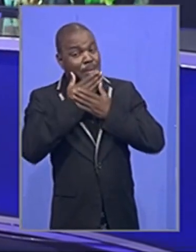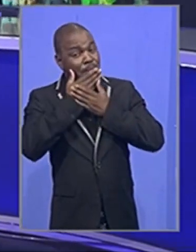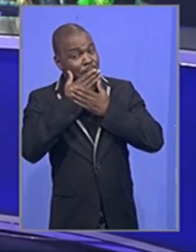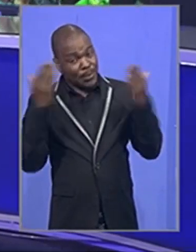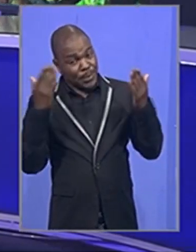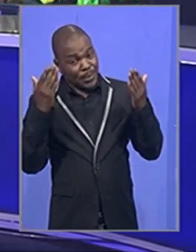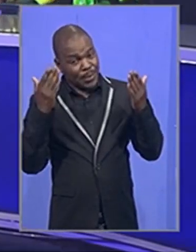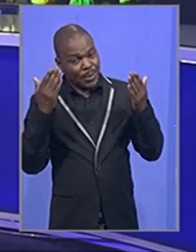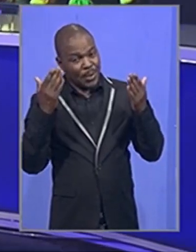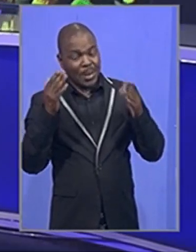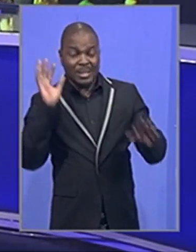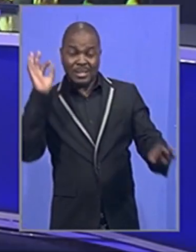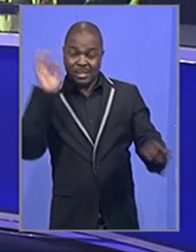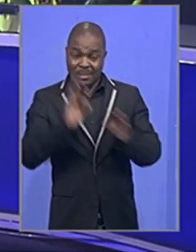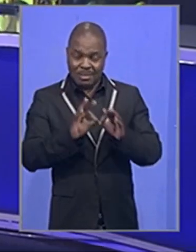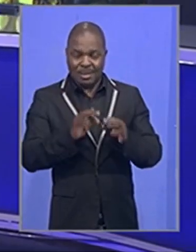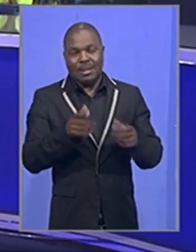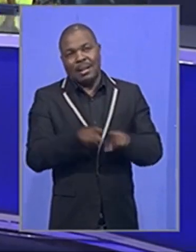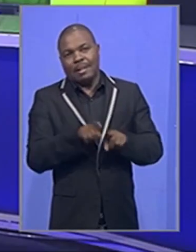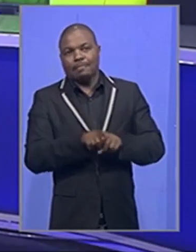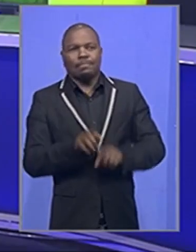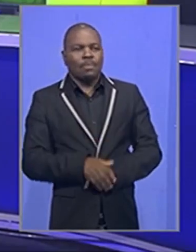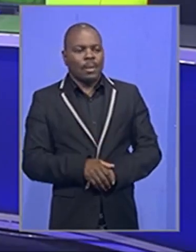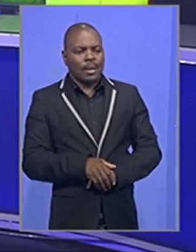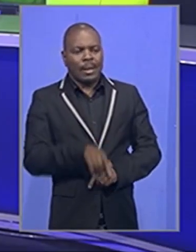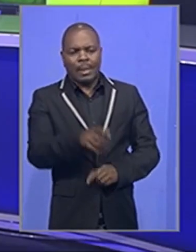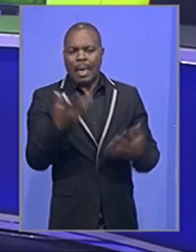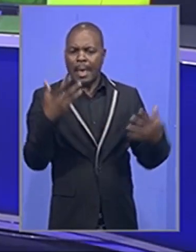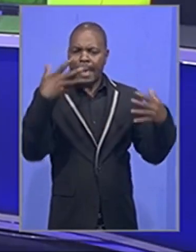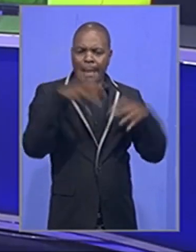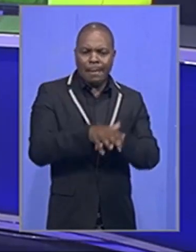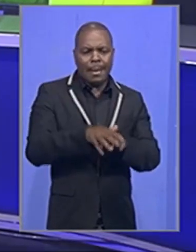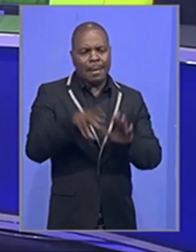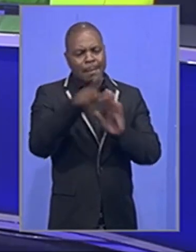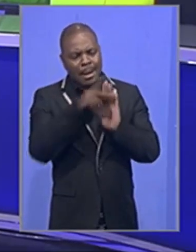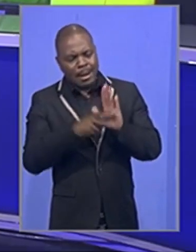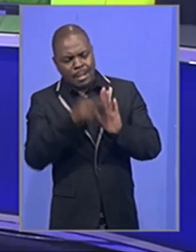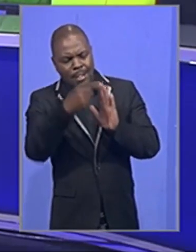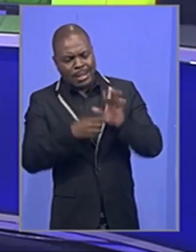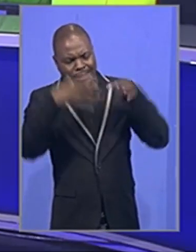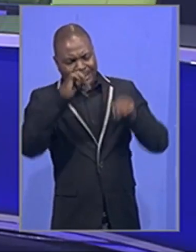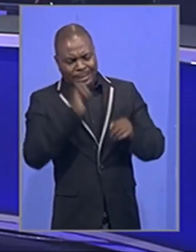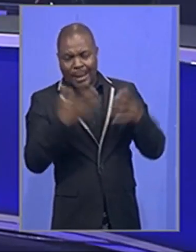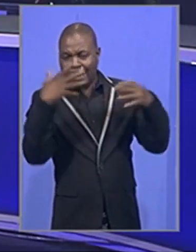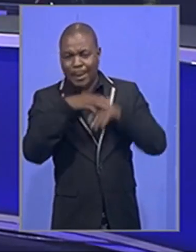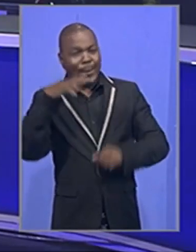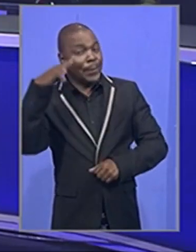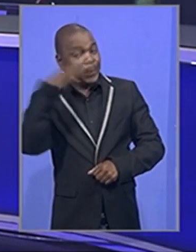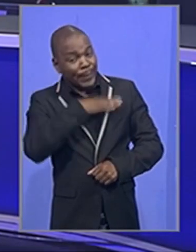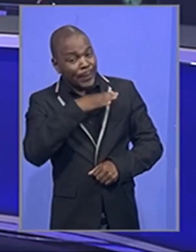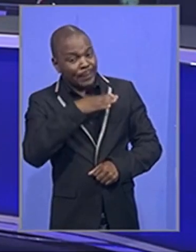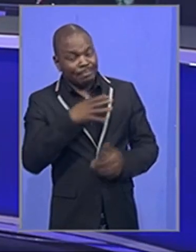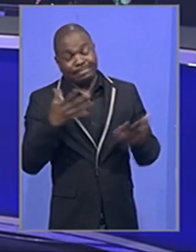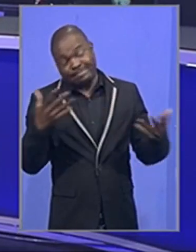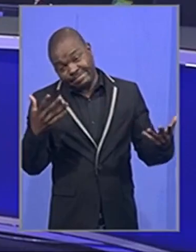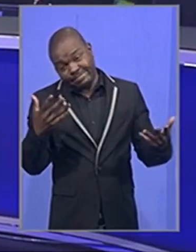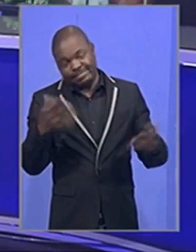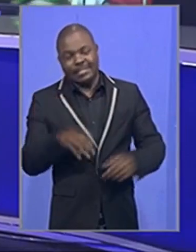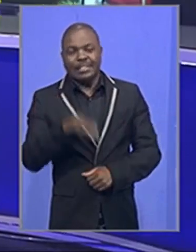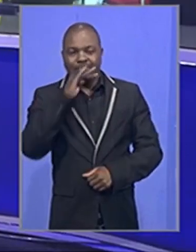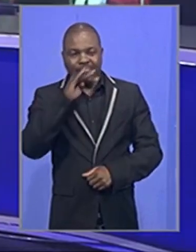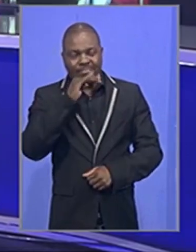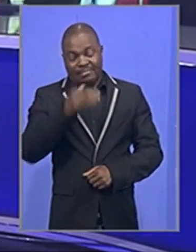iphumane haholo ba sa kenye tshebetsong maano le diqeto tseo ba dinkang dibukeng ihlile taba